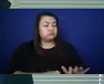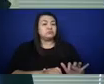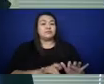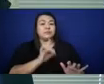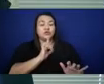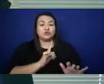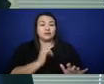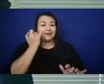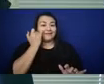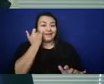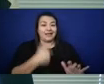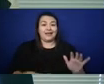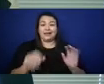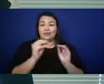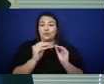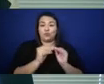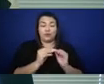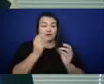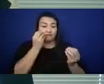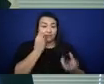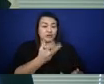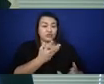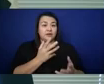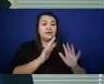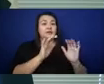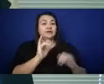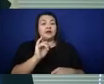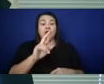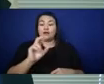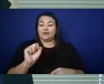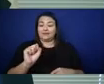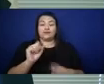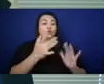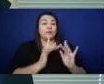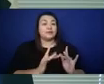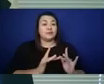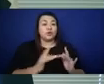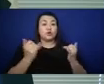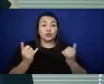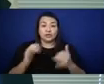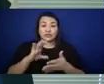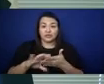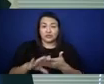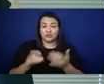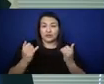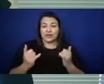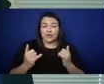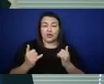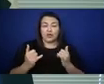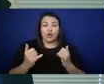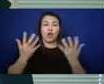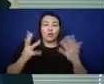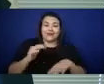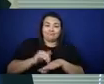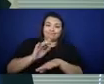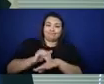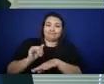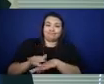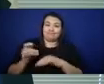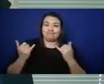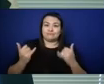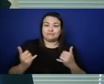So the best, so we've been referring some folks to the IRS website just to check, to input their